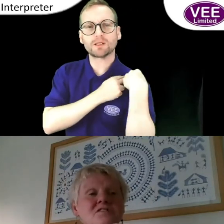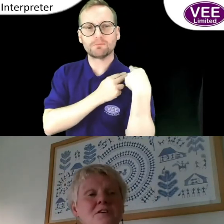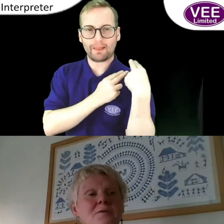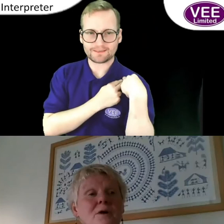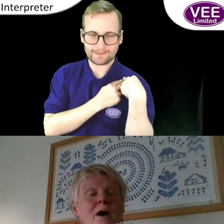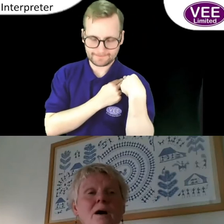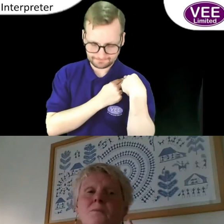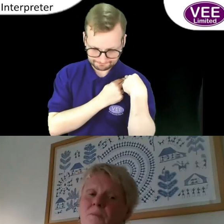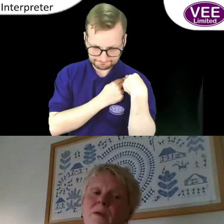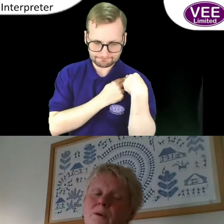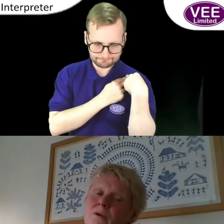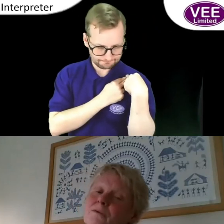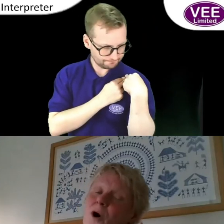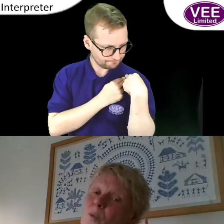and